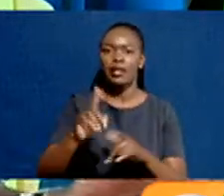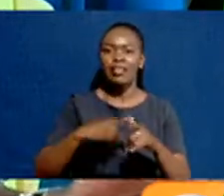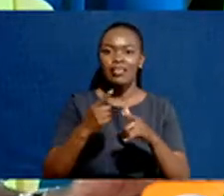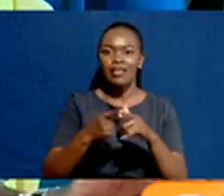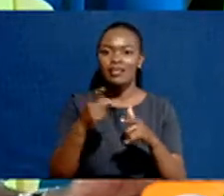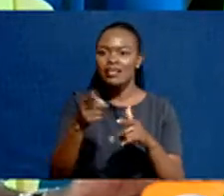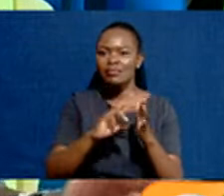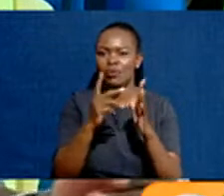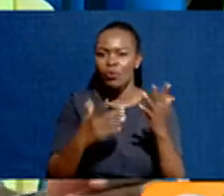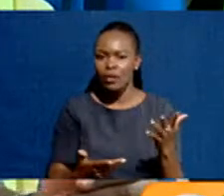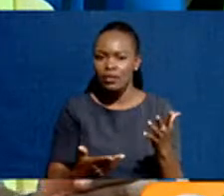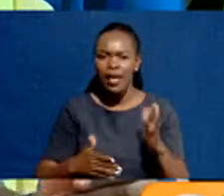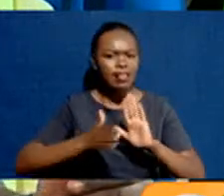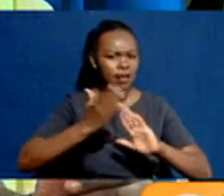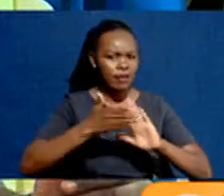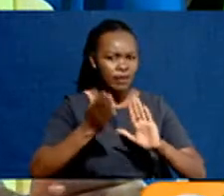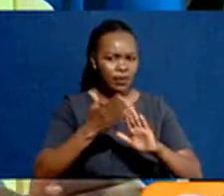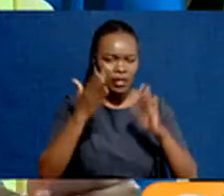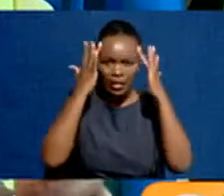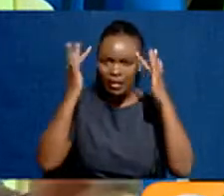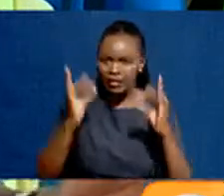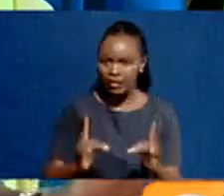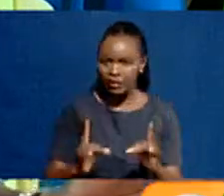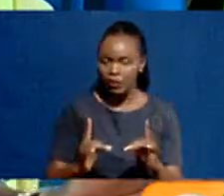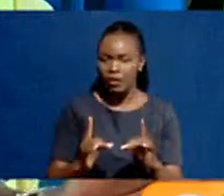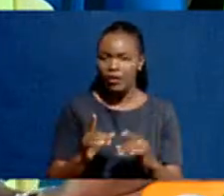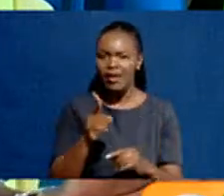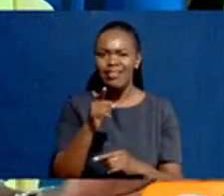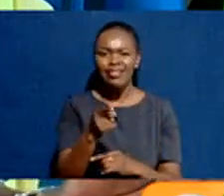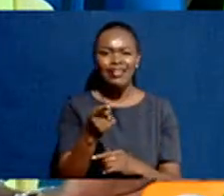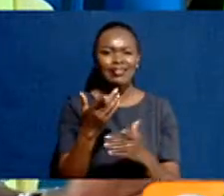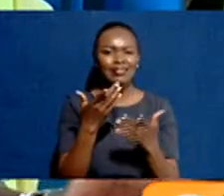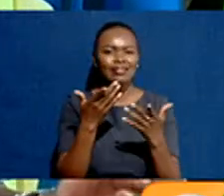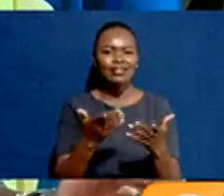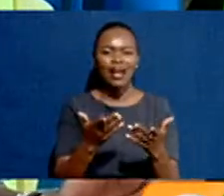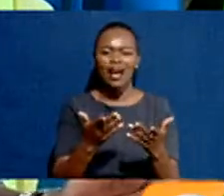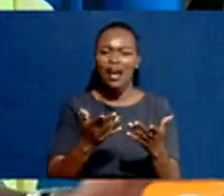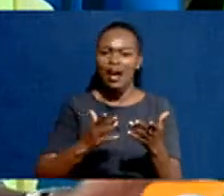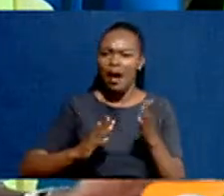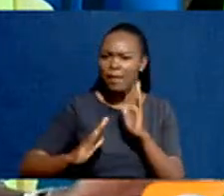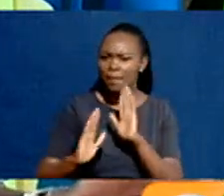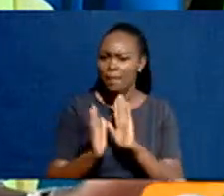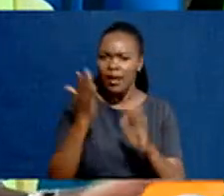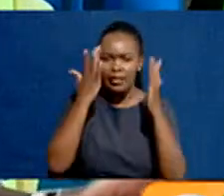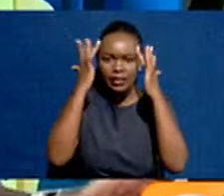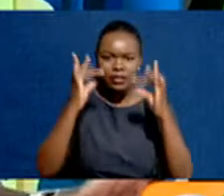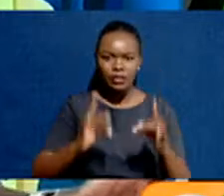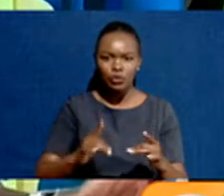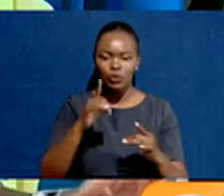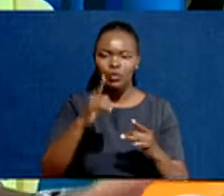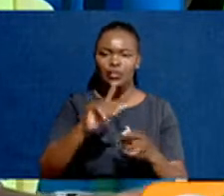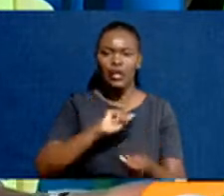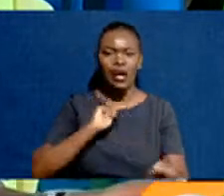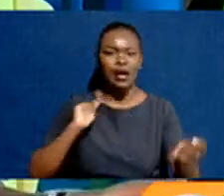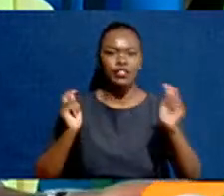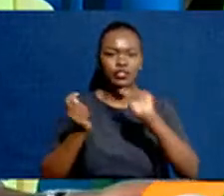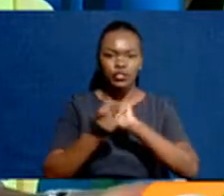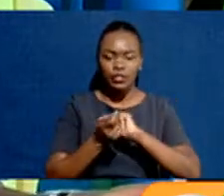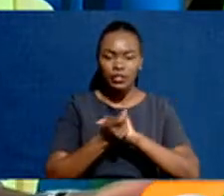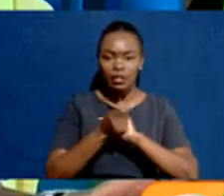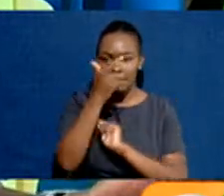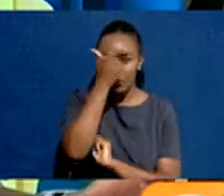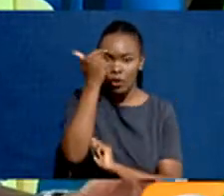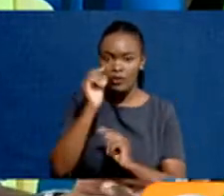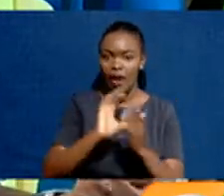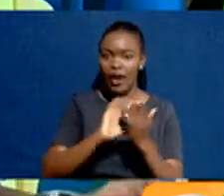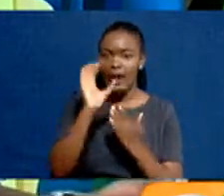rushed. It is a paradigm shift in our education system in terms of the curriculum,